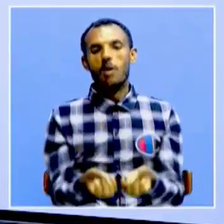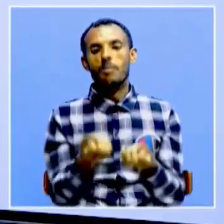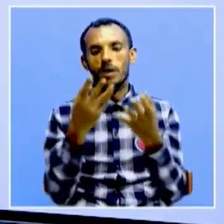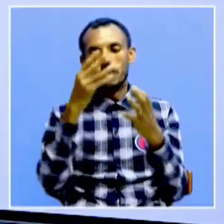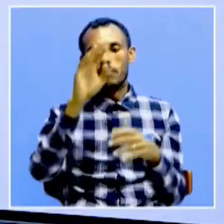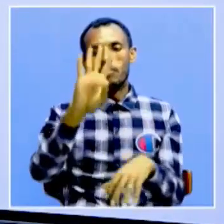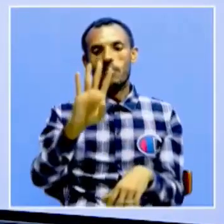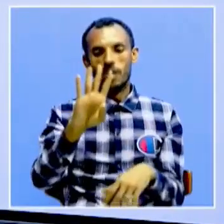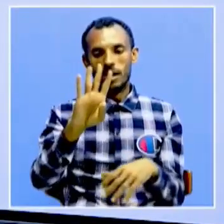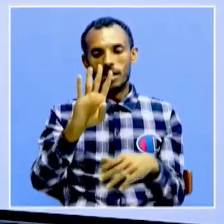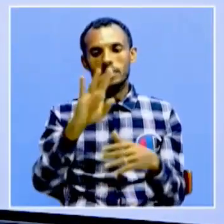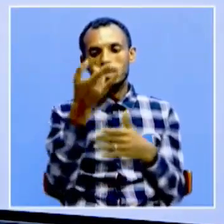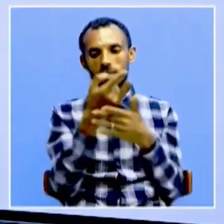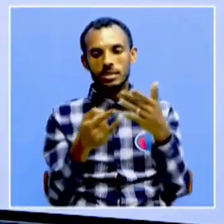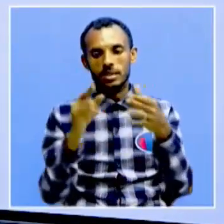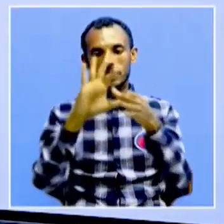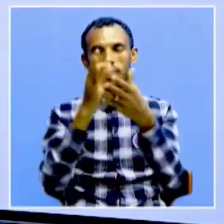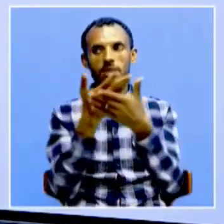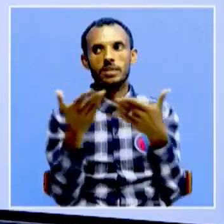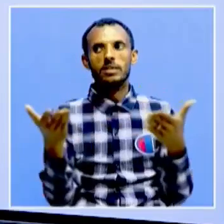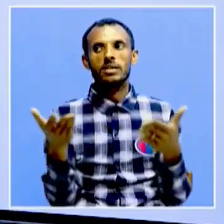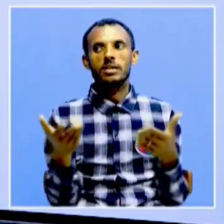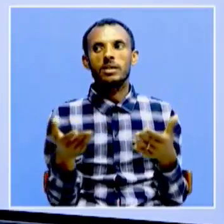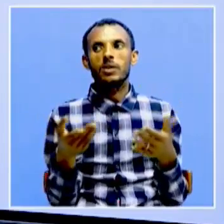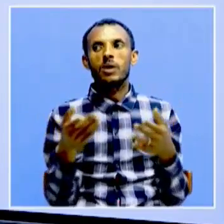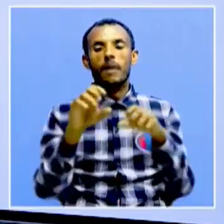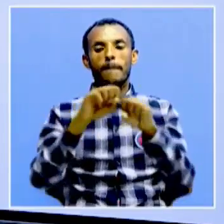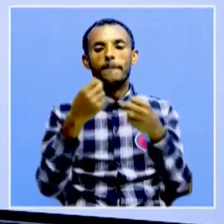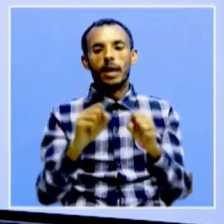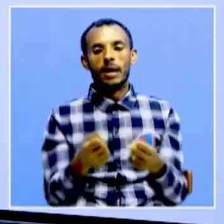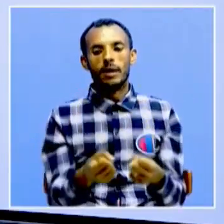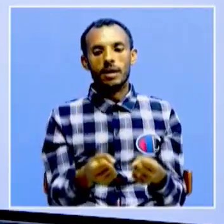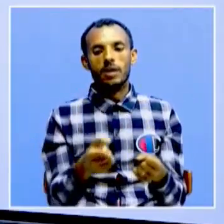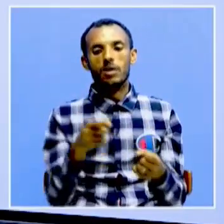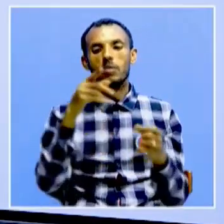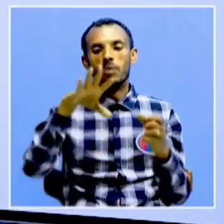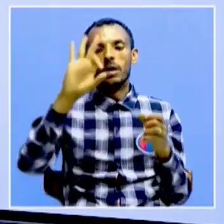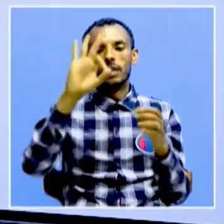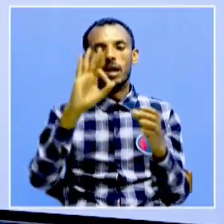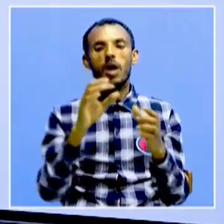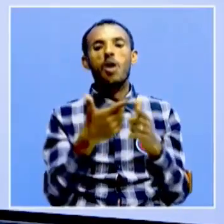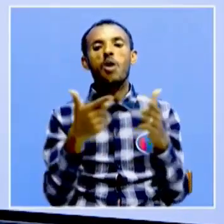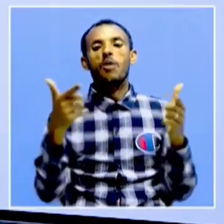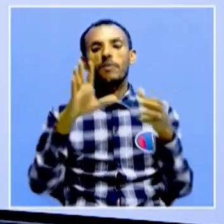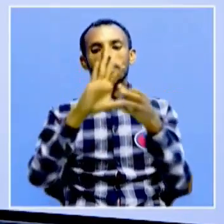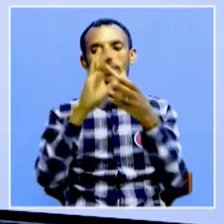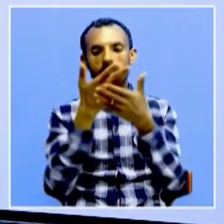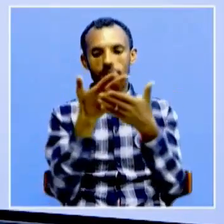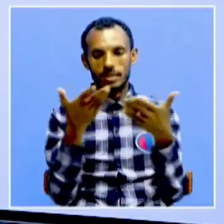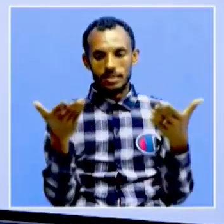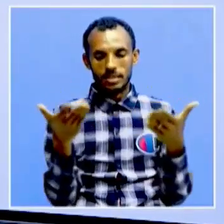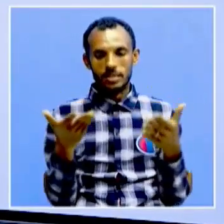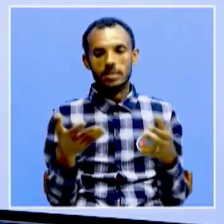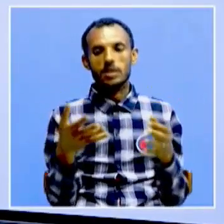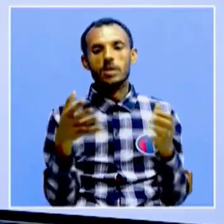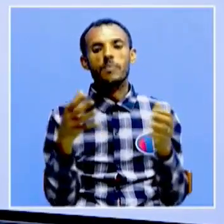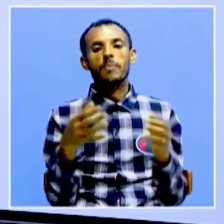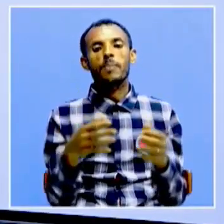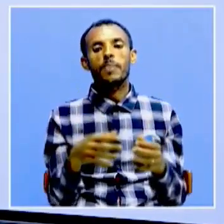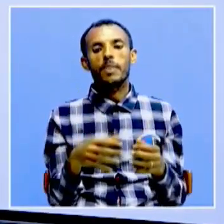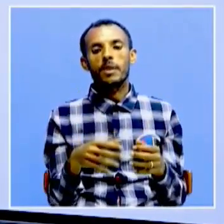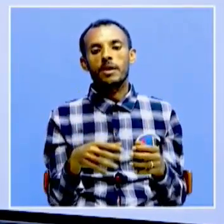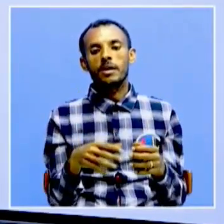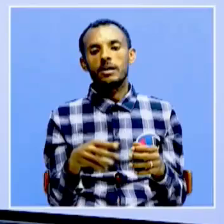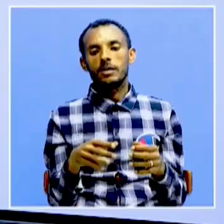4 details. Even when we break them down, we can have a lot, but I used a compound sentences here. All